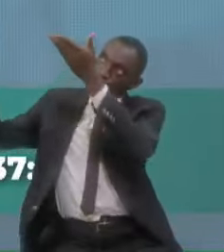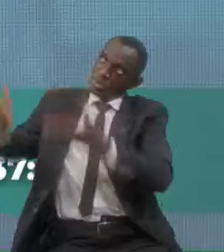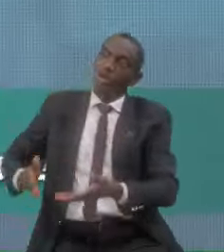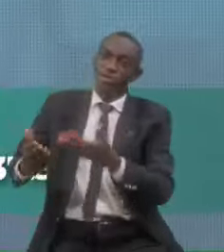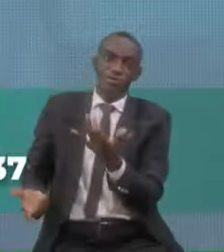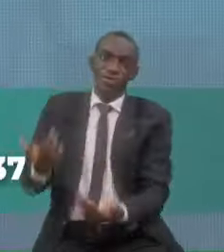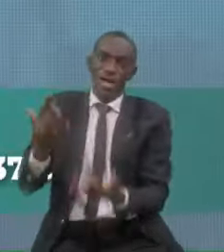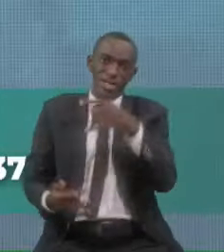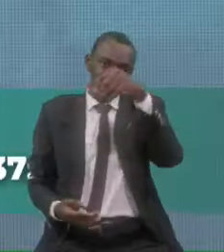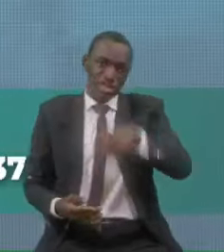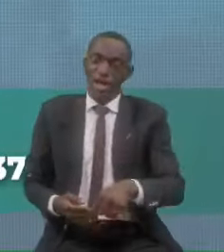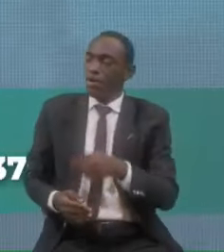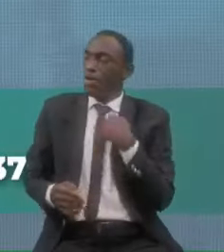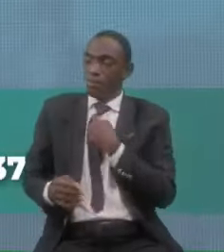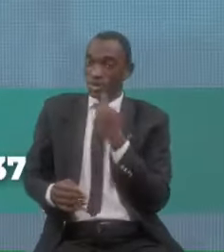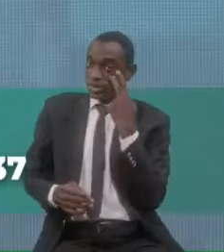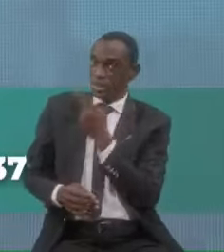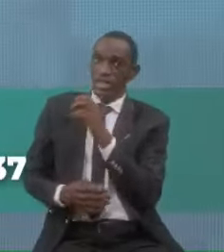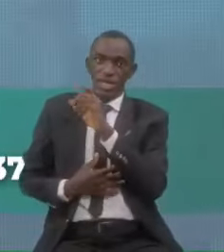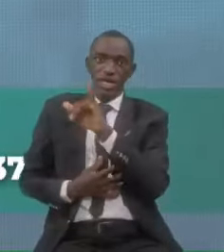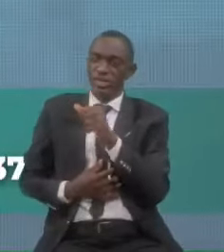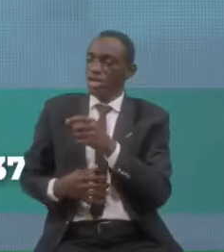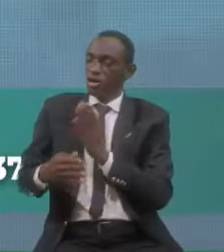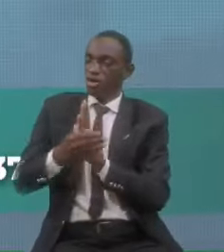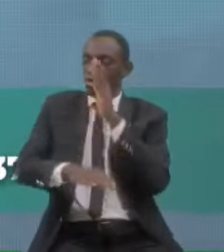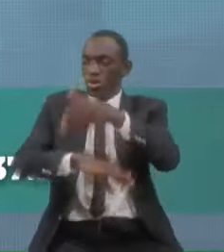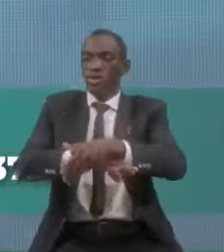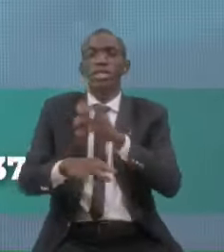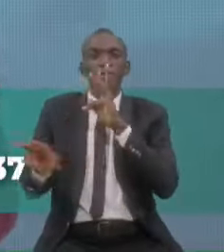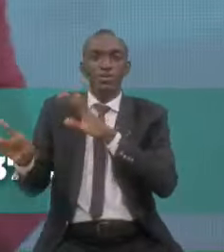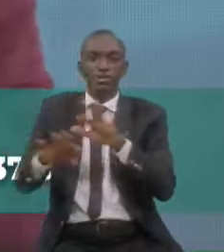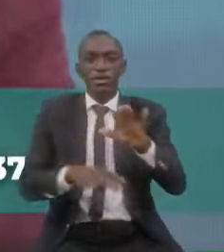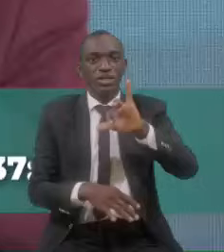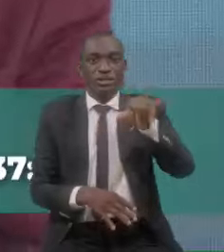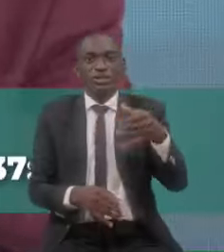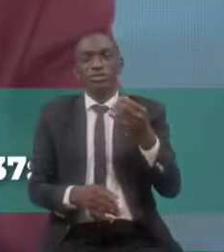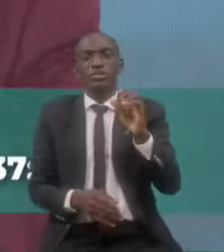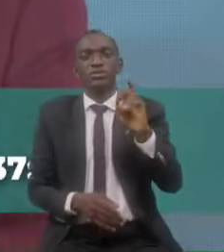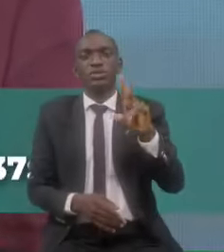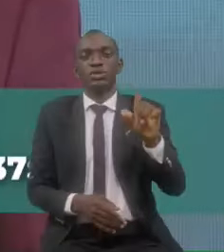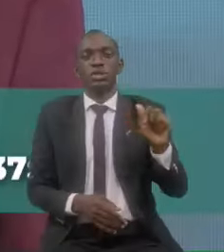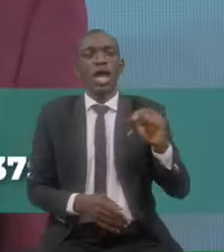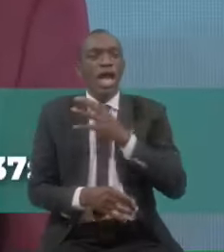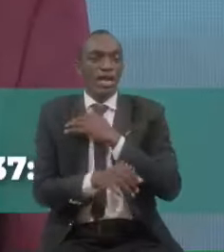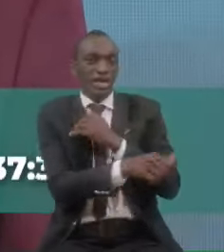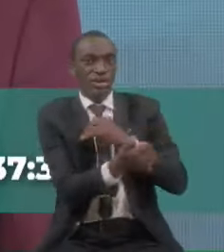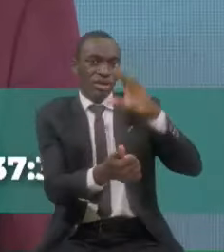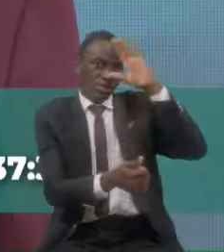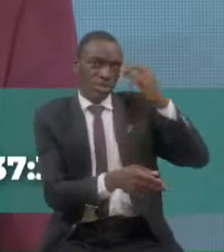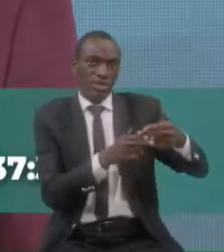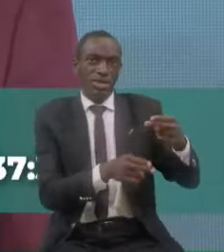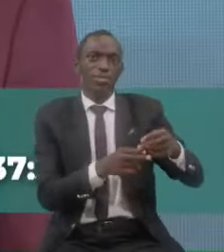him crossing River Jordan. And Elisha was there. And Elisha was thinking, if I